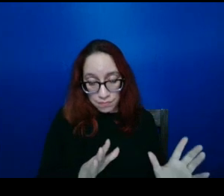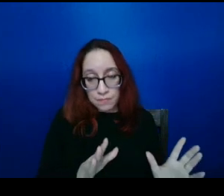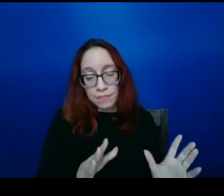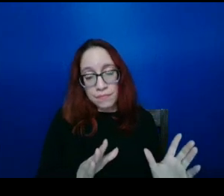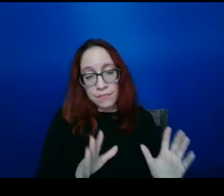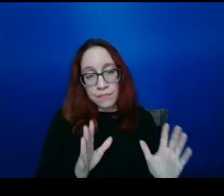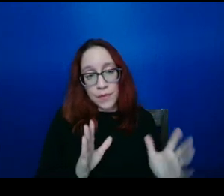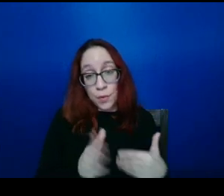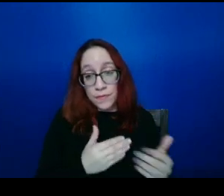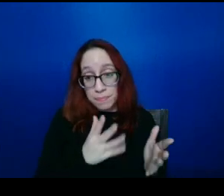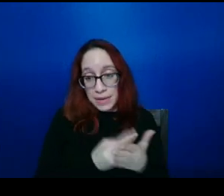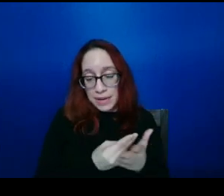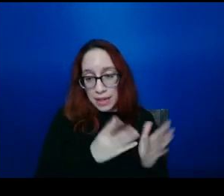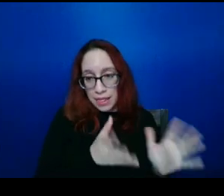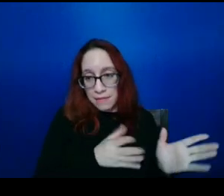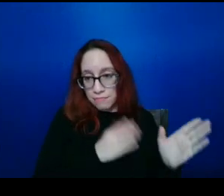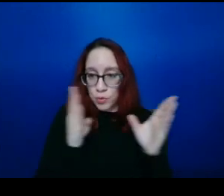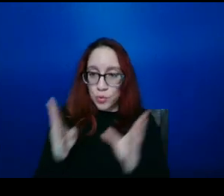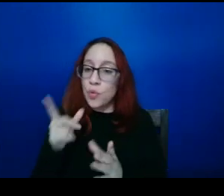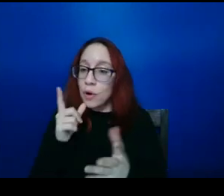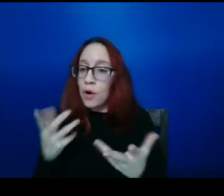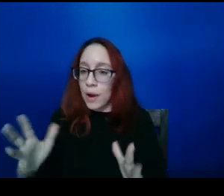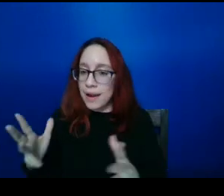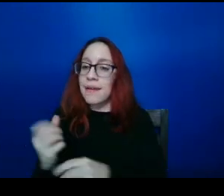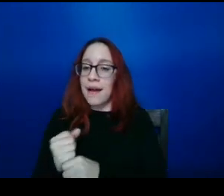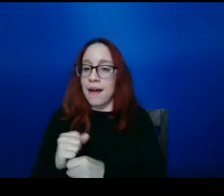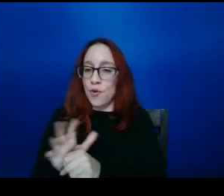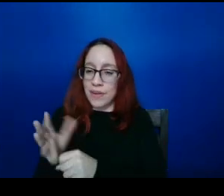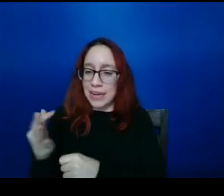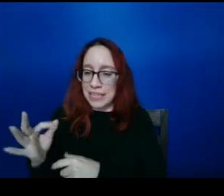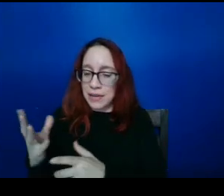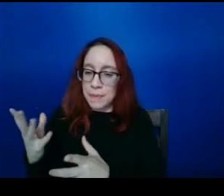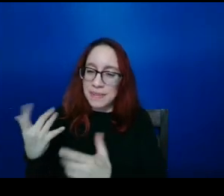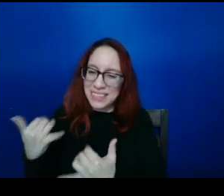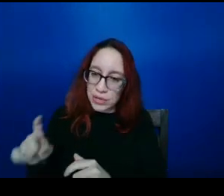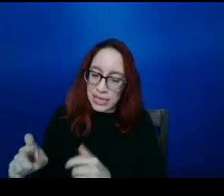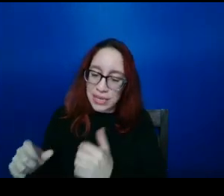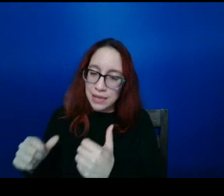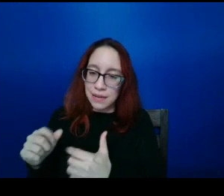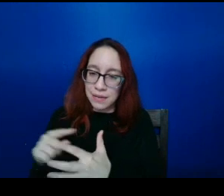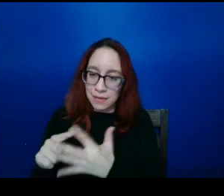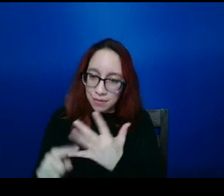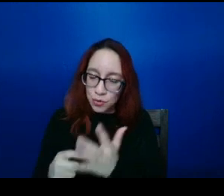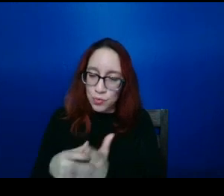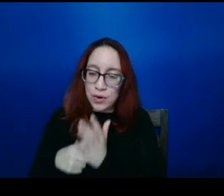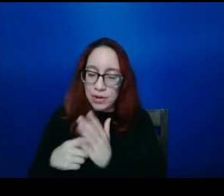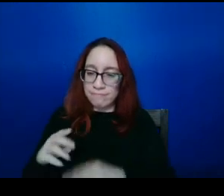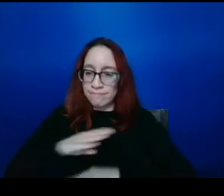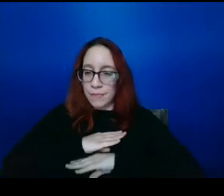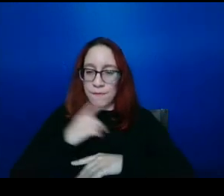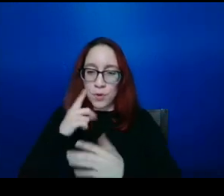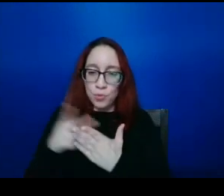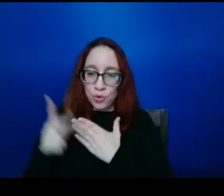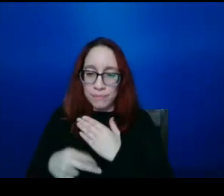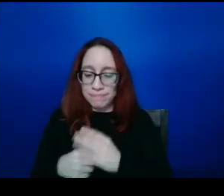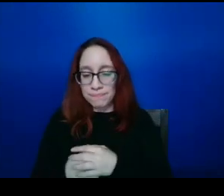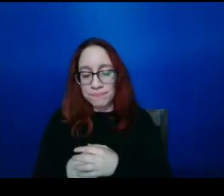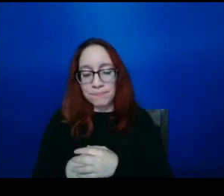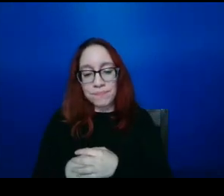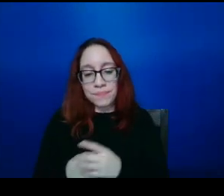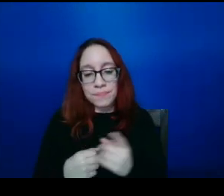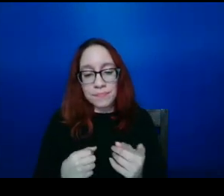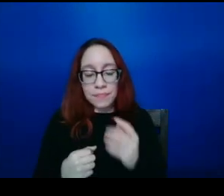left, we can apply to those who have received some sort of funding, but still also meet all the eligibility requirements of the program.